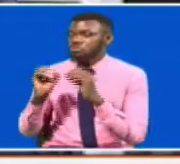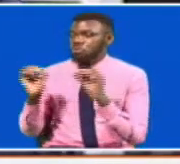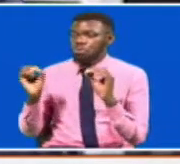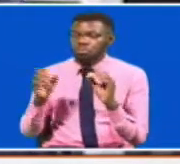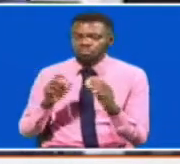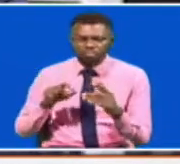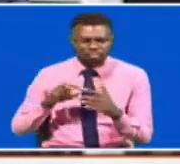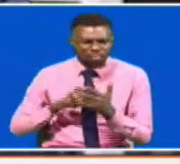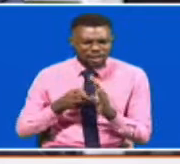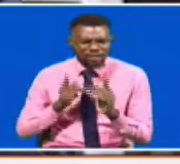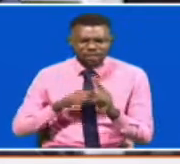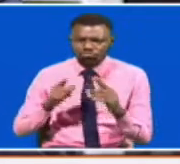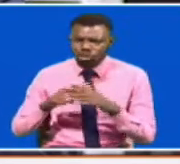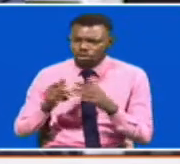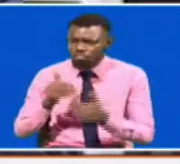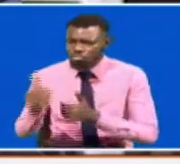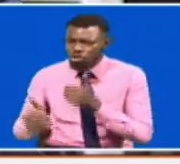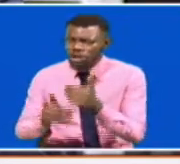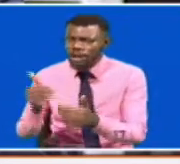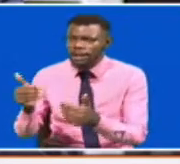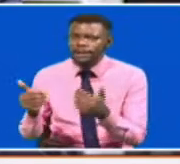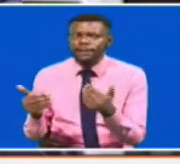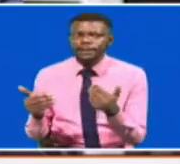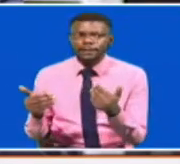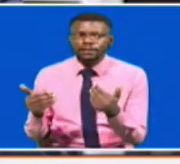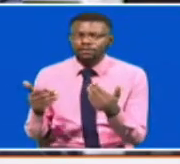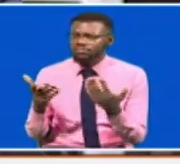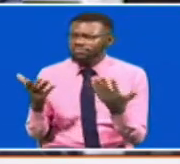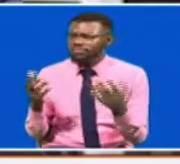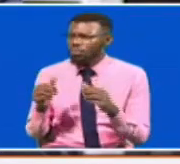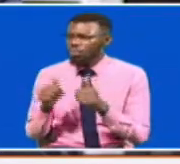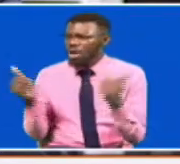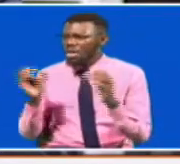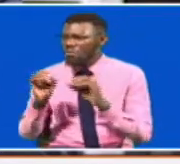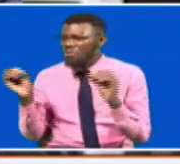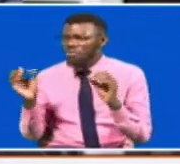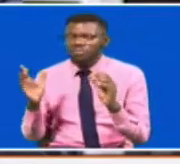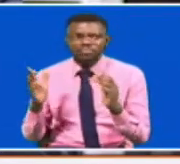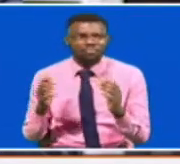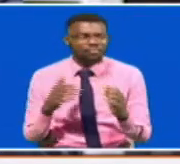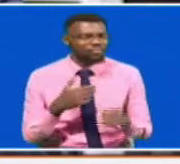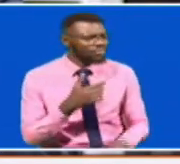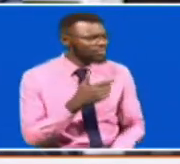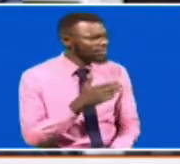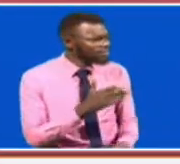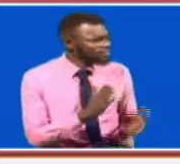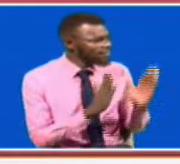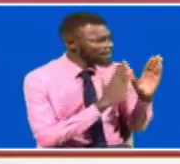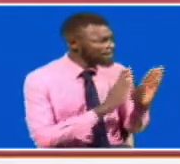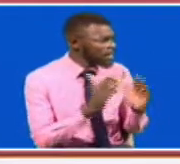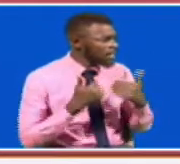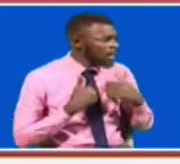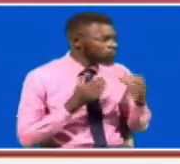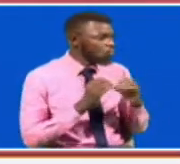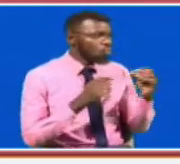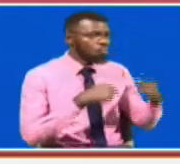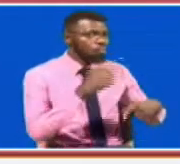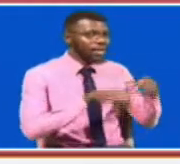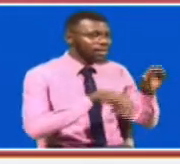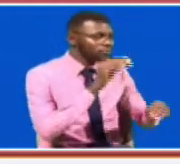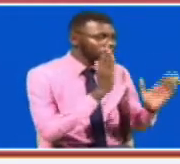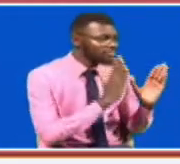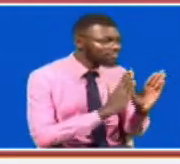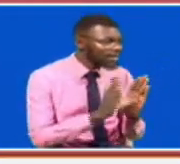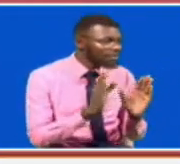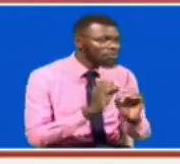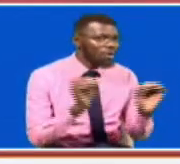sail, that is not really the way to... They didn't have a plan. In other words, you're saying there was no plan to win this election from your team? No, I'm